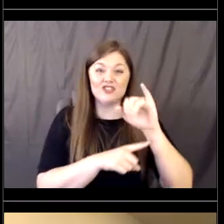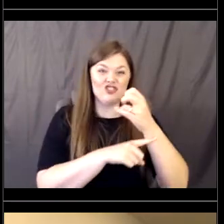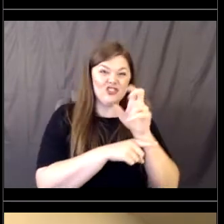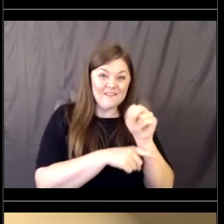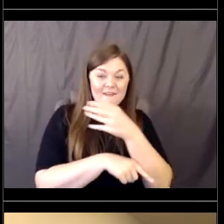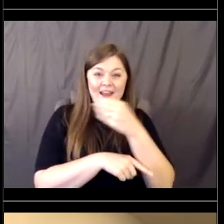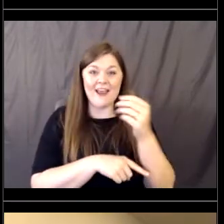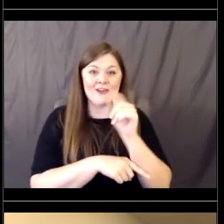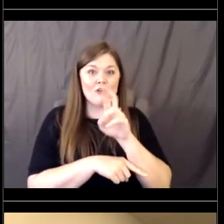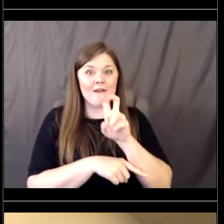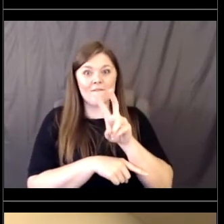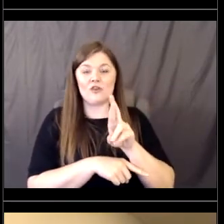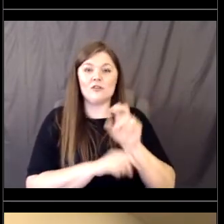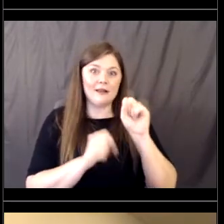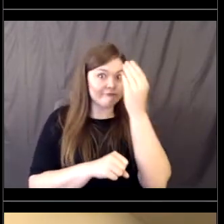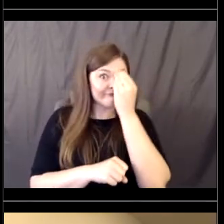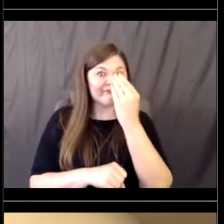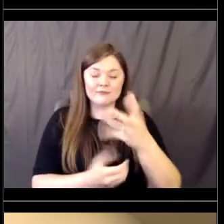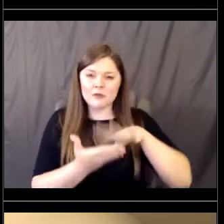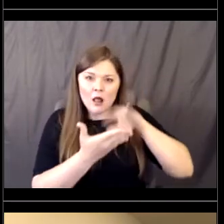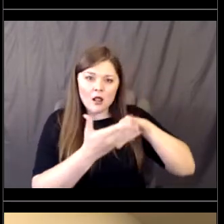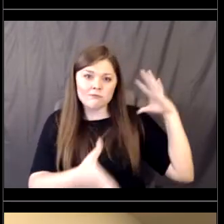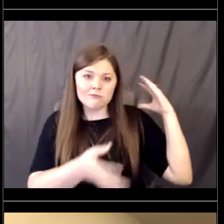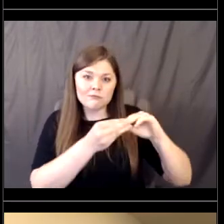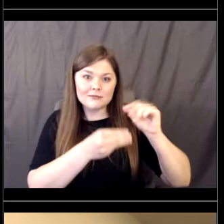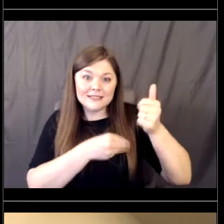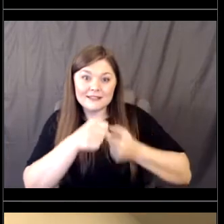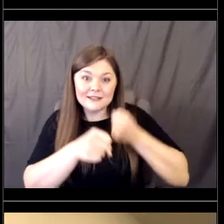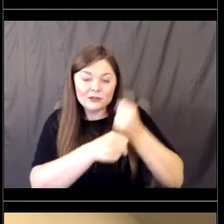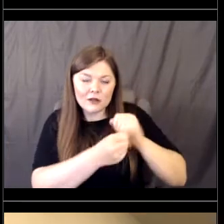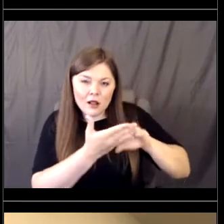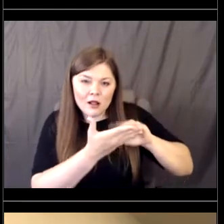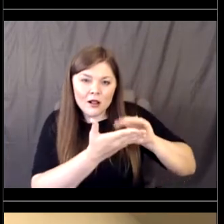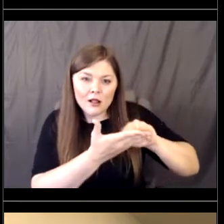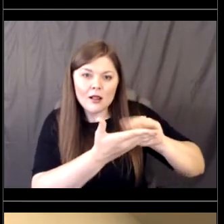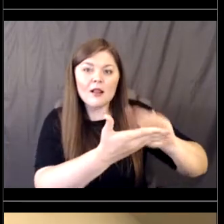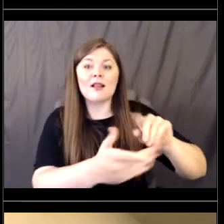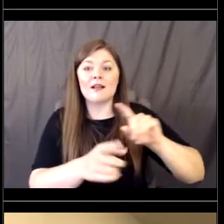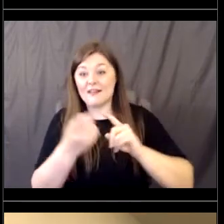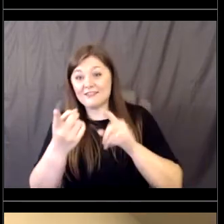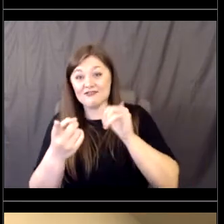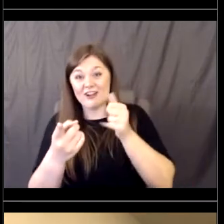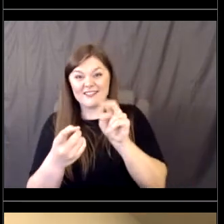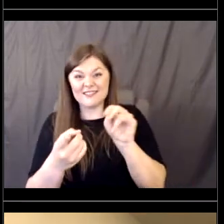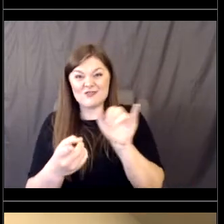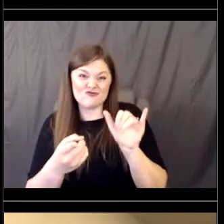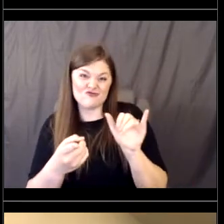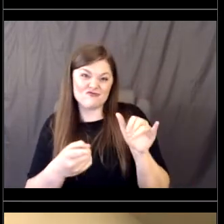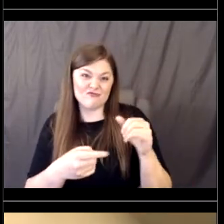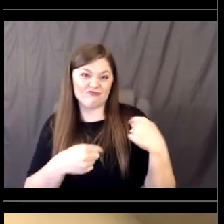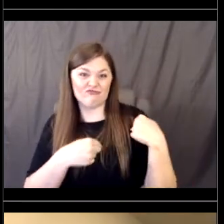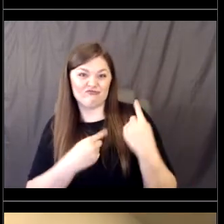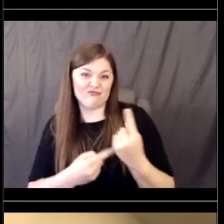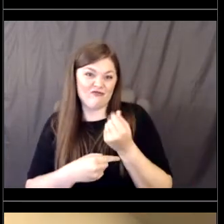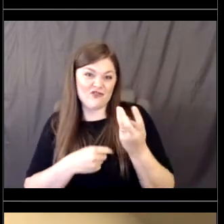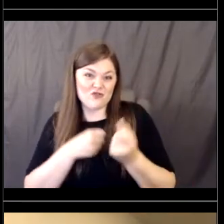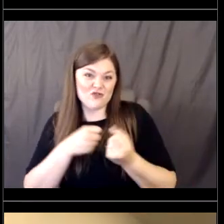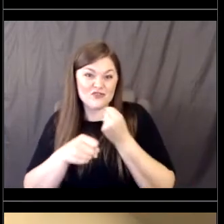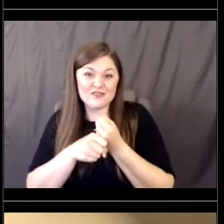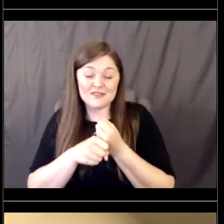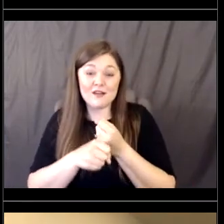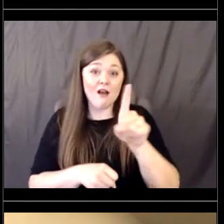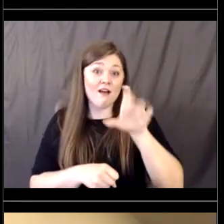about this community for 10 years, and Jason's been probably learning about it for the last handful of years. You'll never get it all right. And